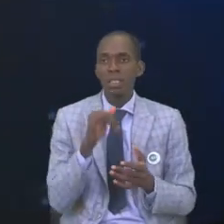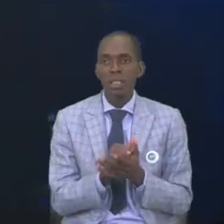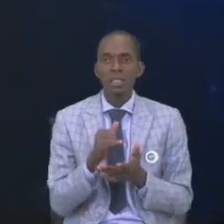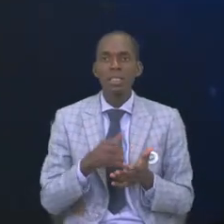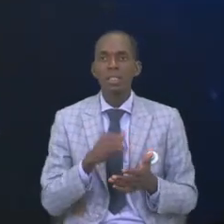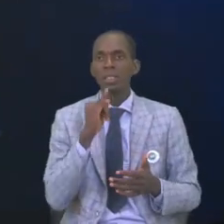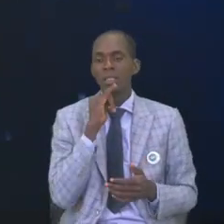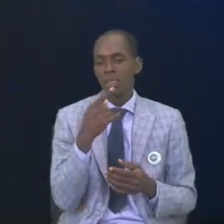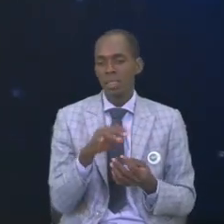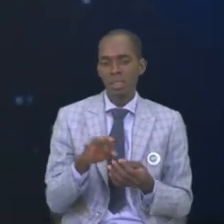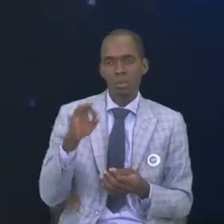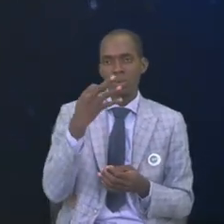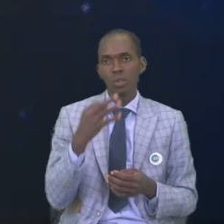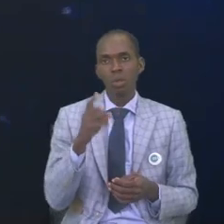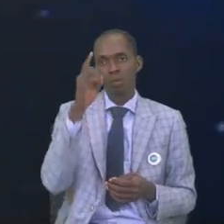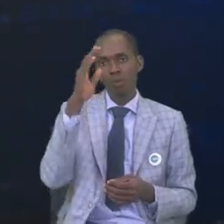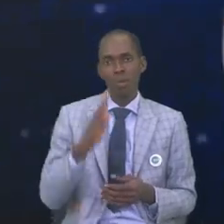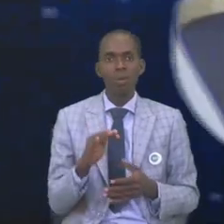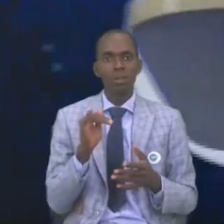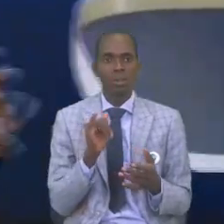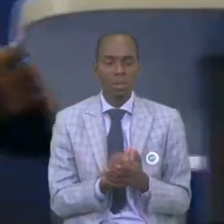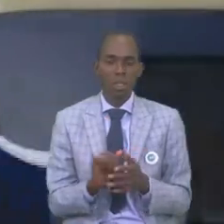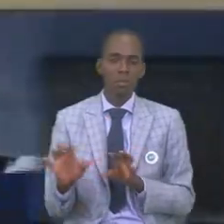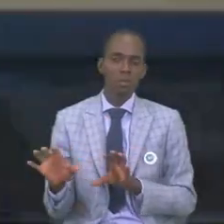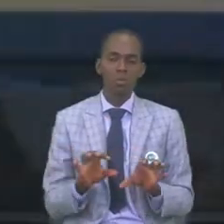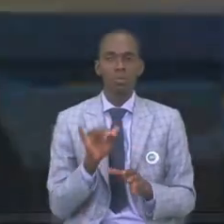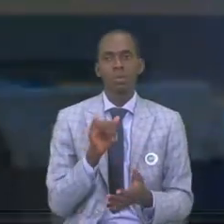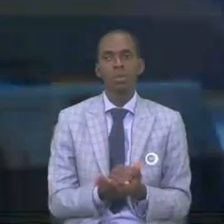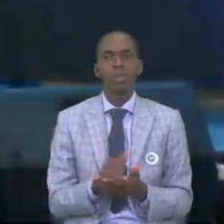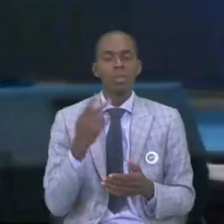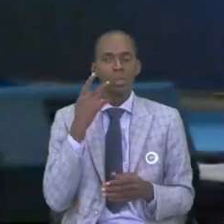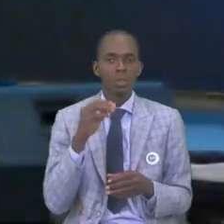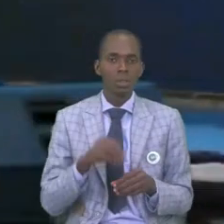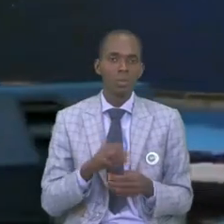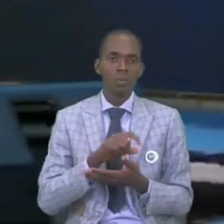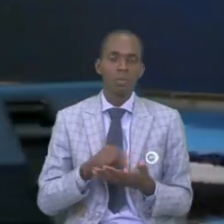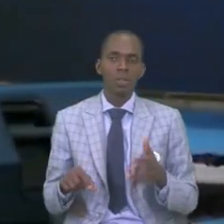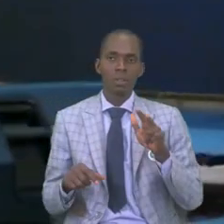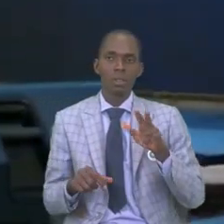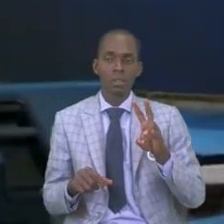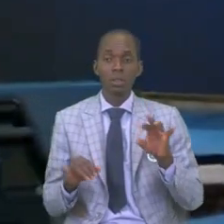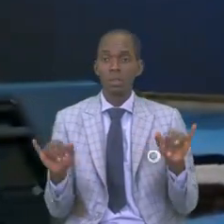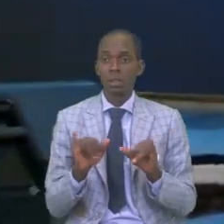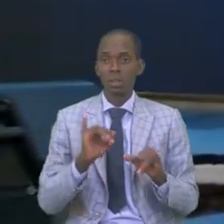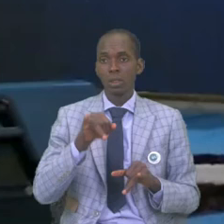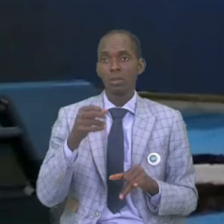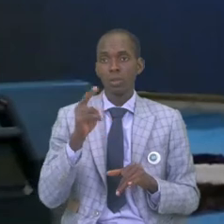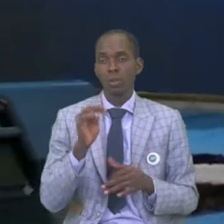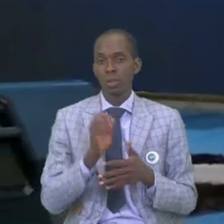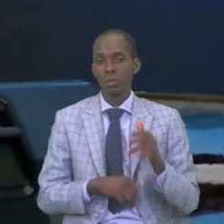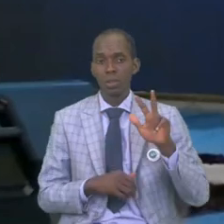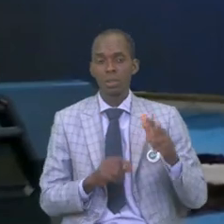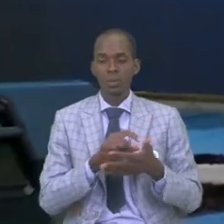God that gets that done. It tells us in verse 36 of that same chapter, he